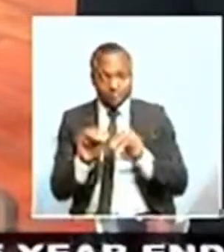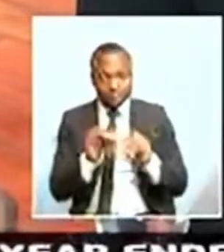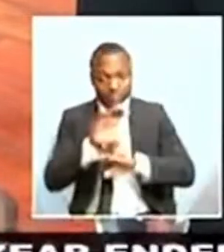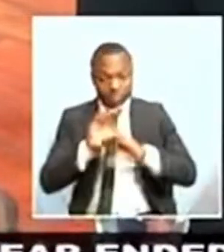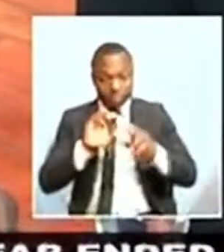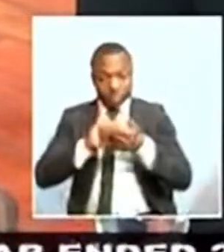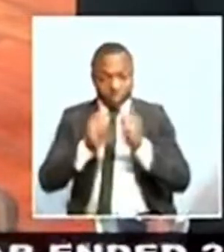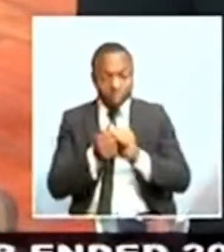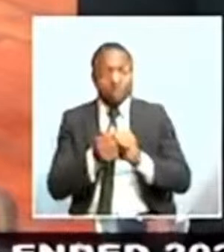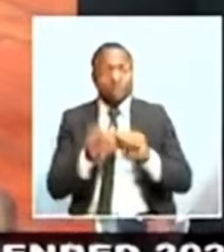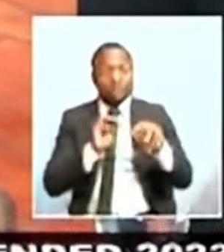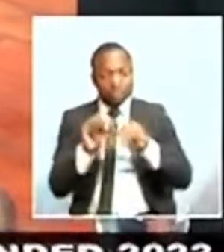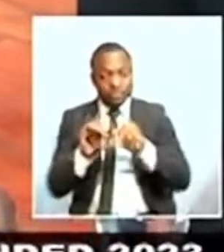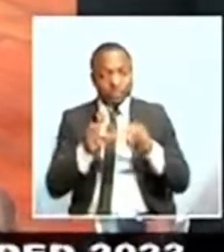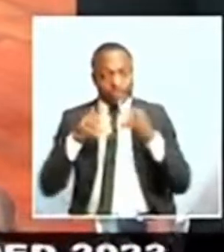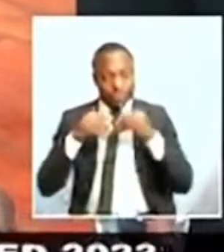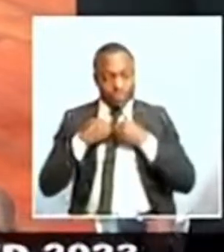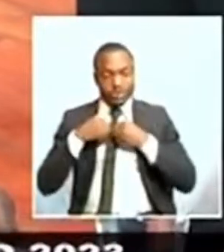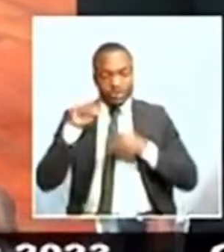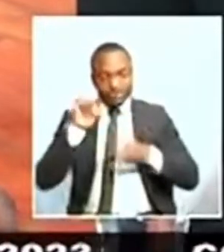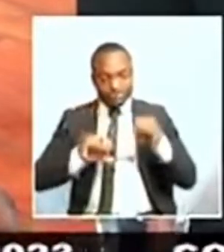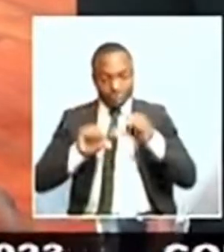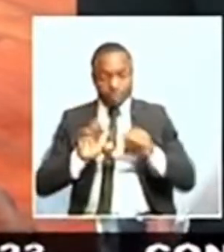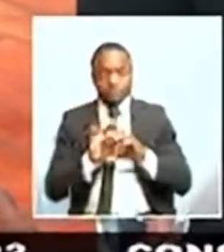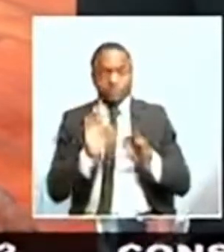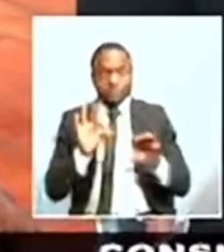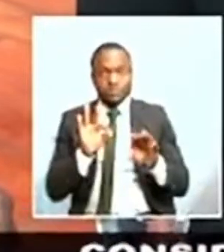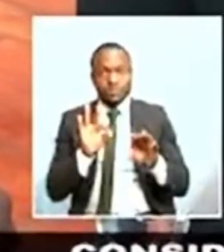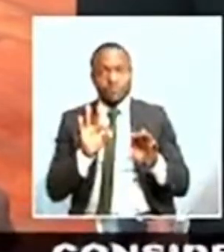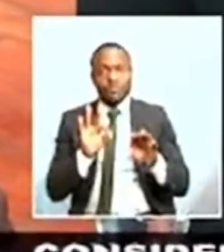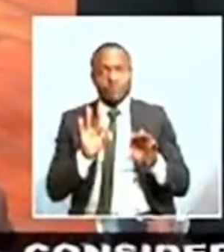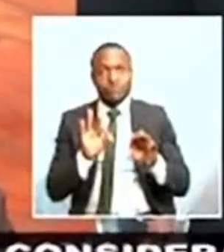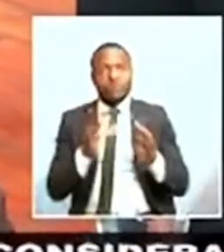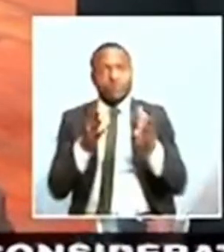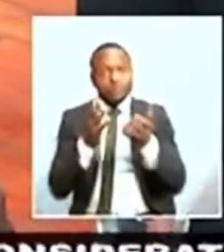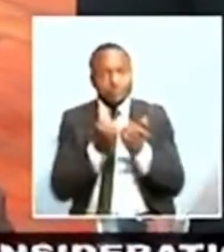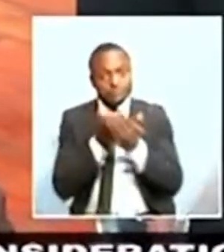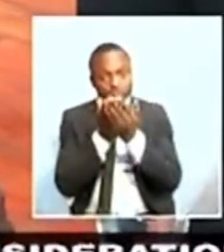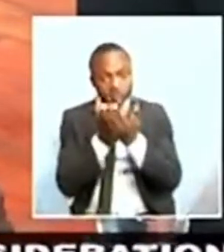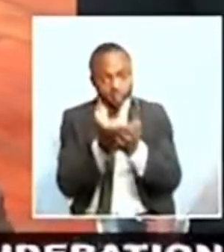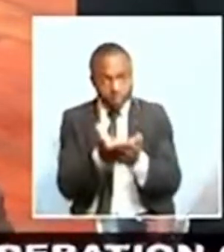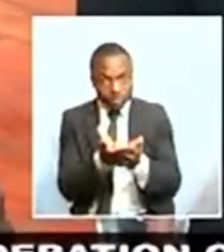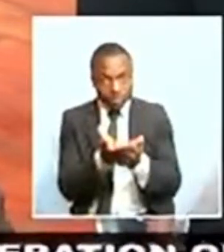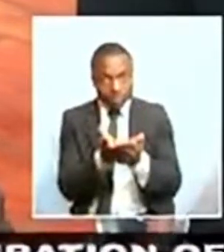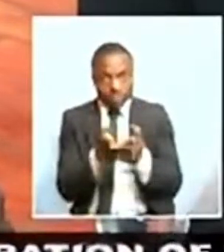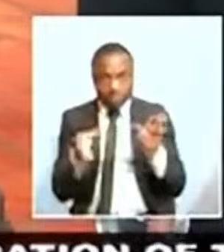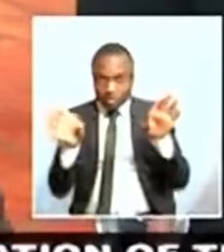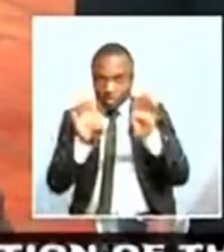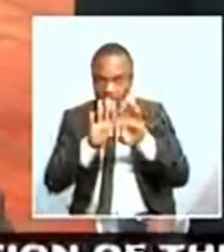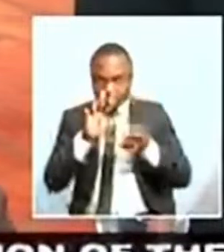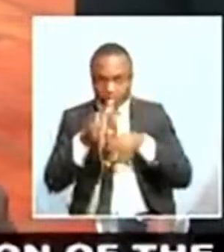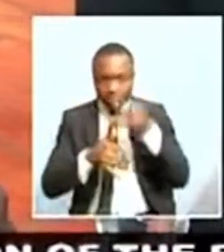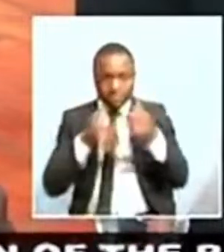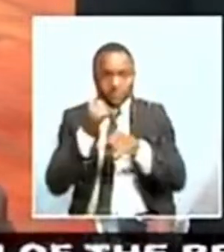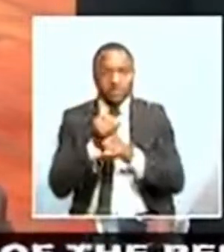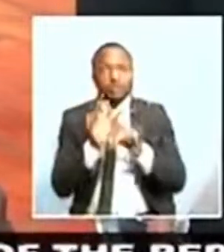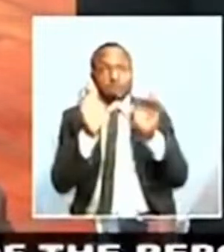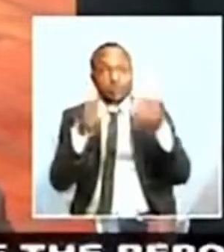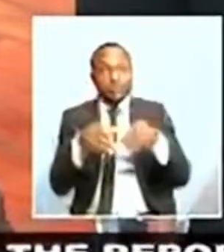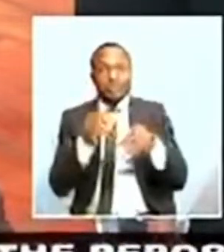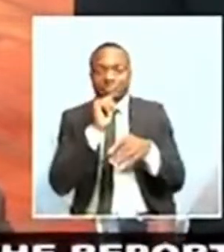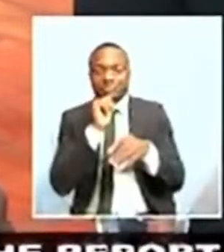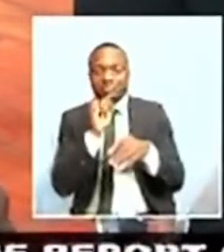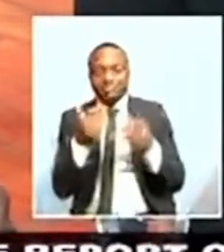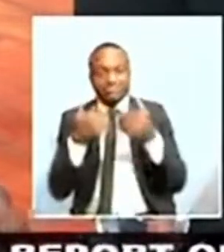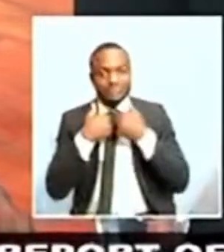Cause of the query. Management acknowledges the observation made by the auditors and wishes to submit that as at close of the year, the Council did not